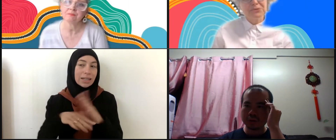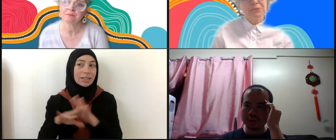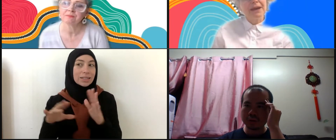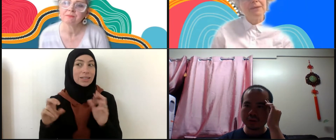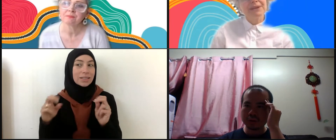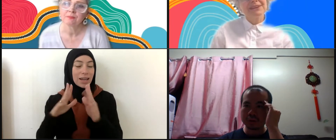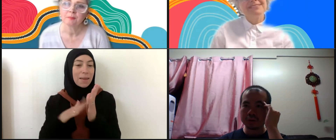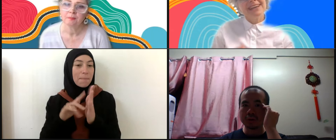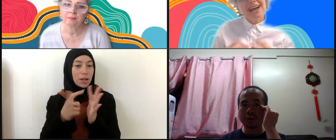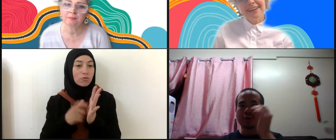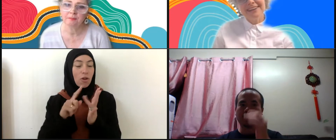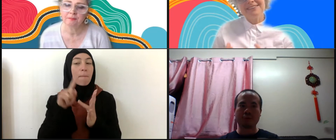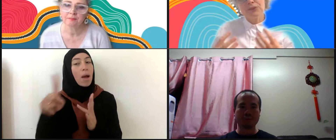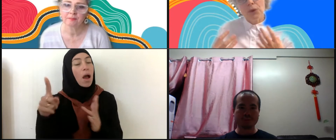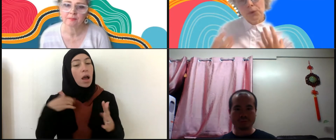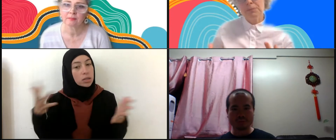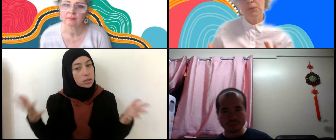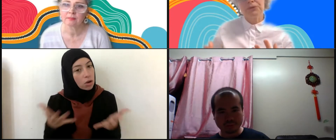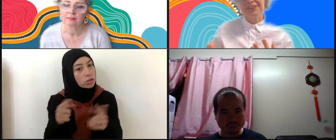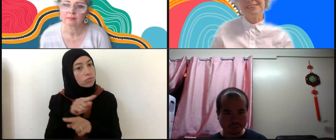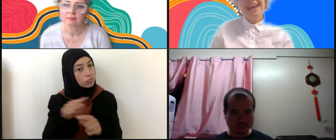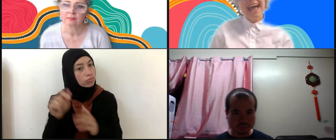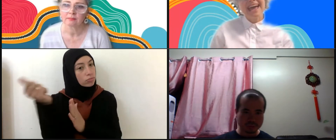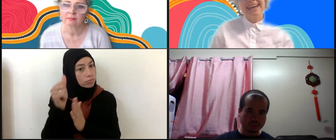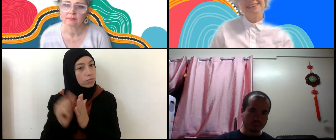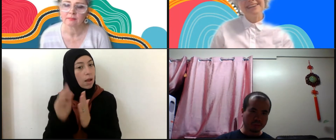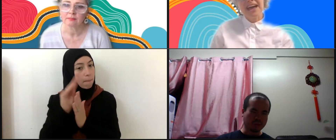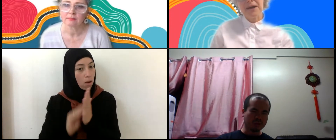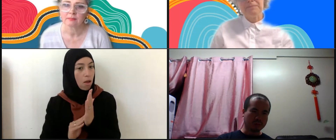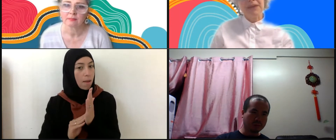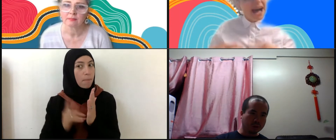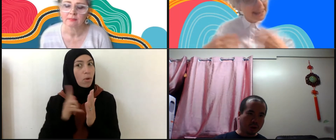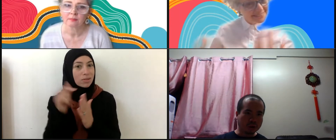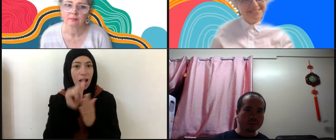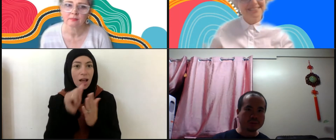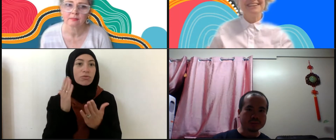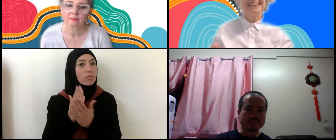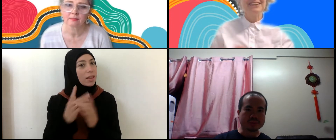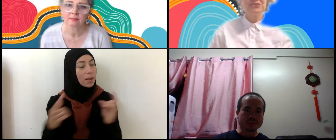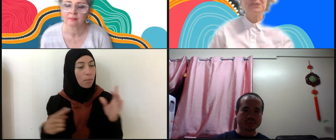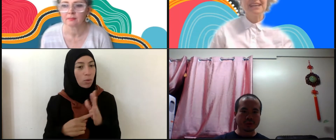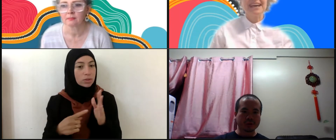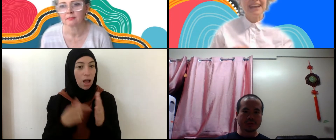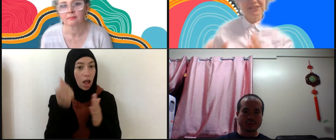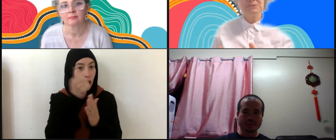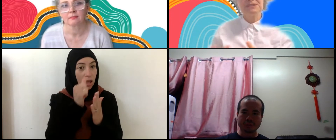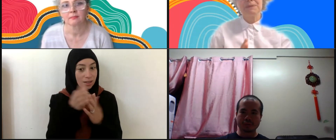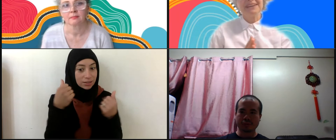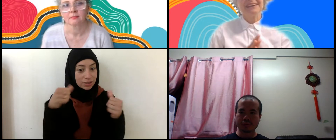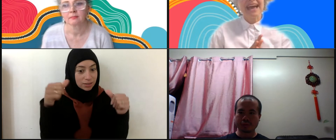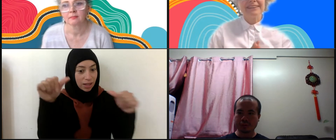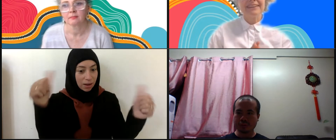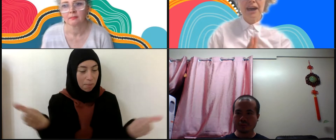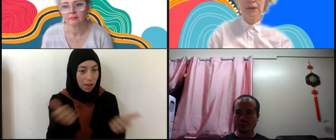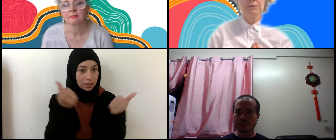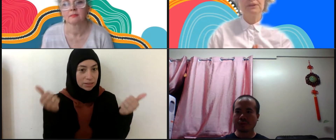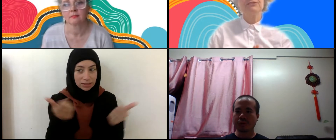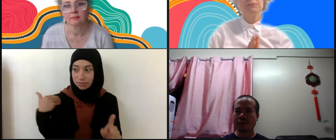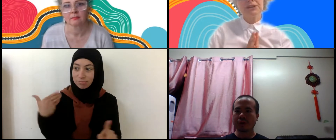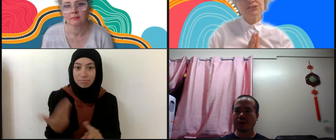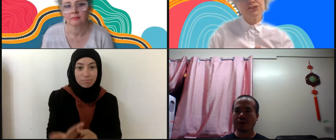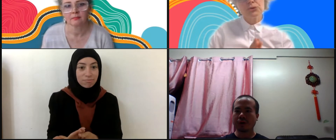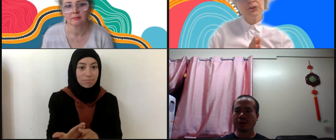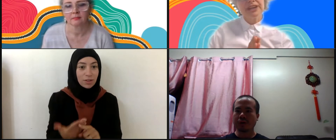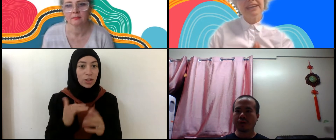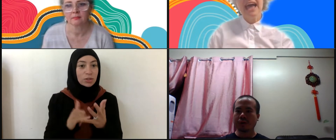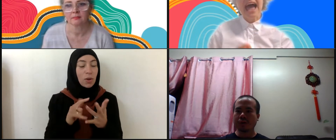people to apply, because the art is so important, and artists are succeeding in doing that as we speak, and the art brings so